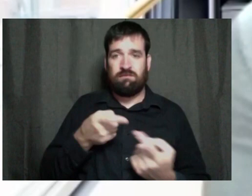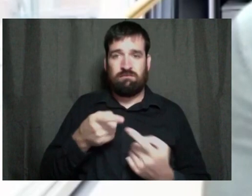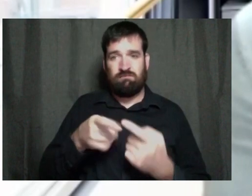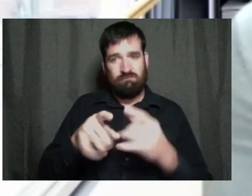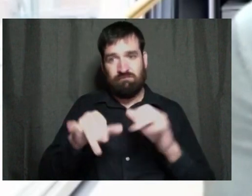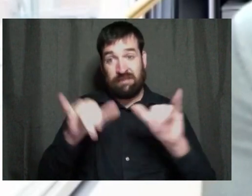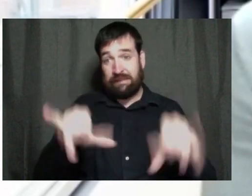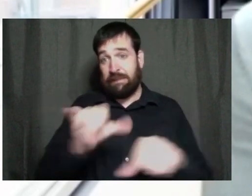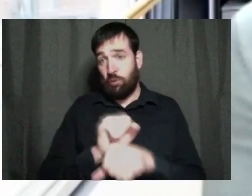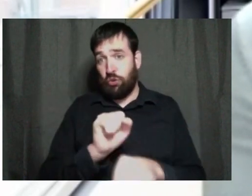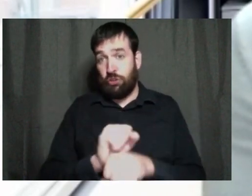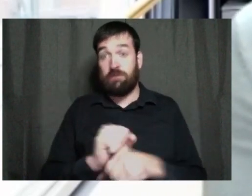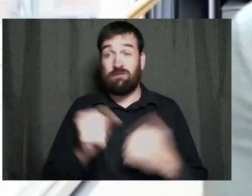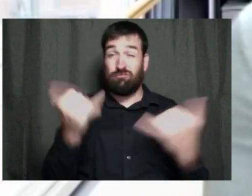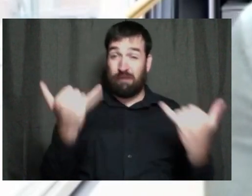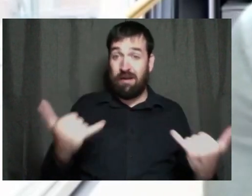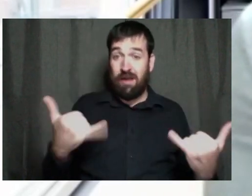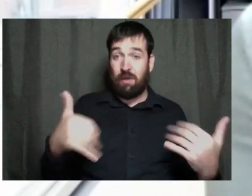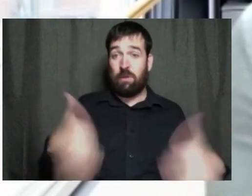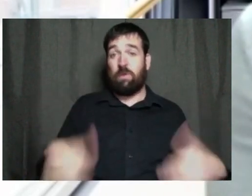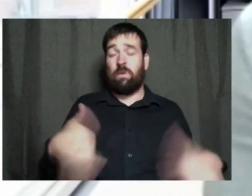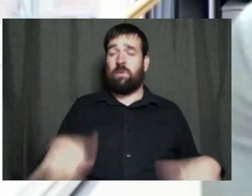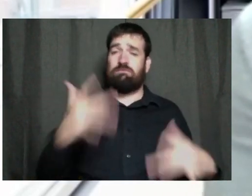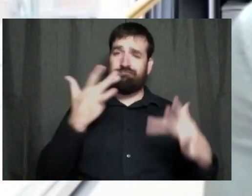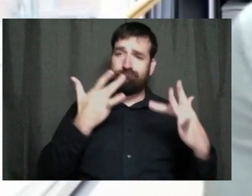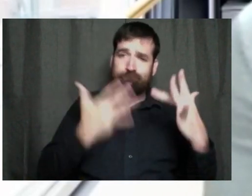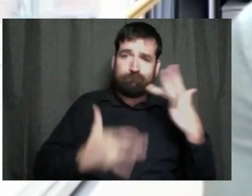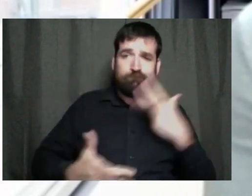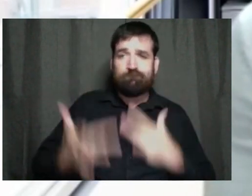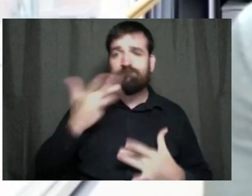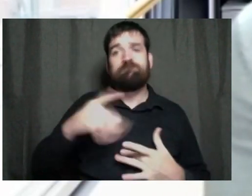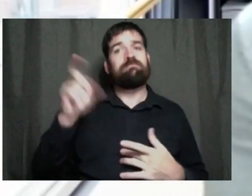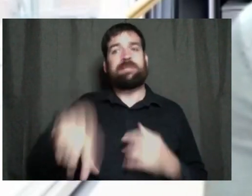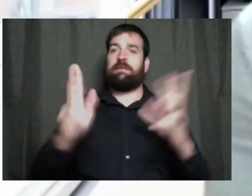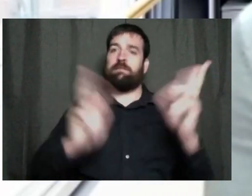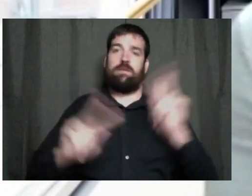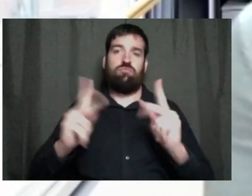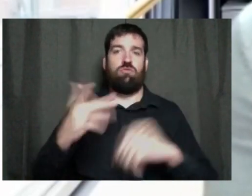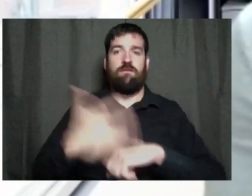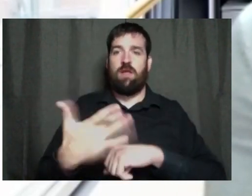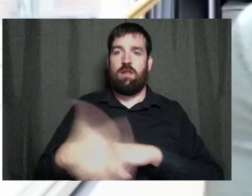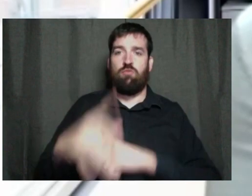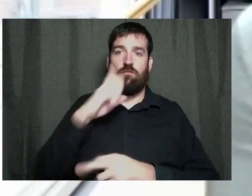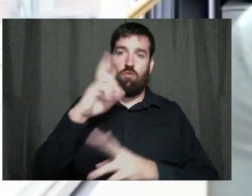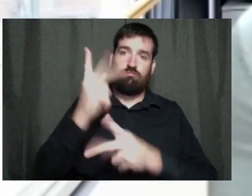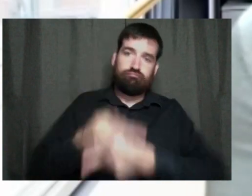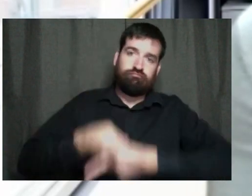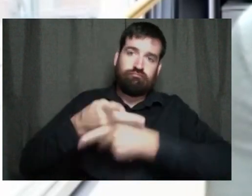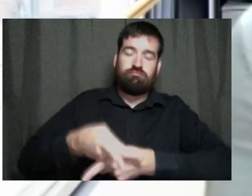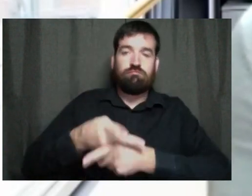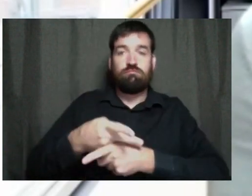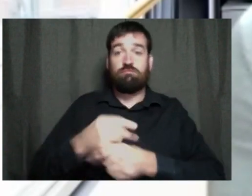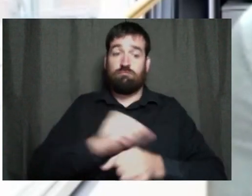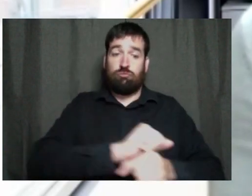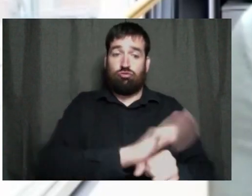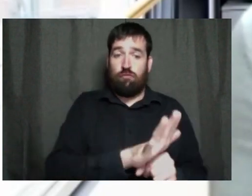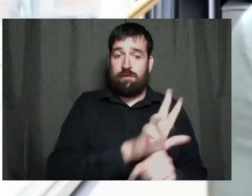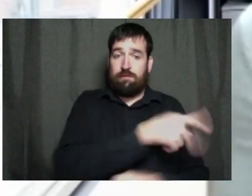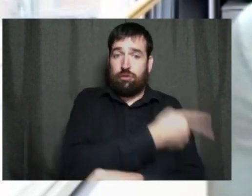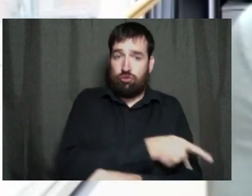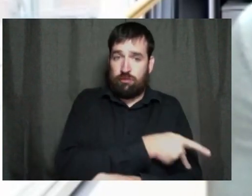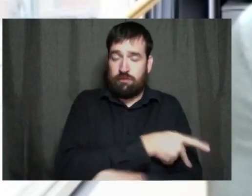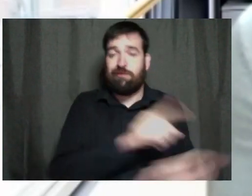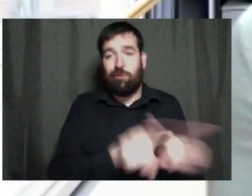it's a time where we desperately need folks to be available to take care of ill patients, both with COVID and other symptoms